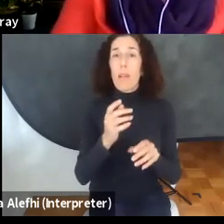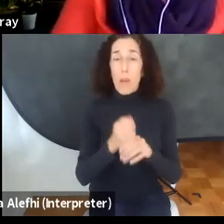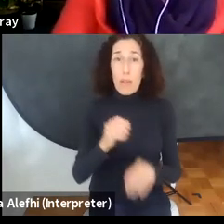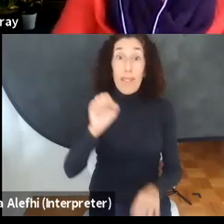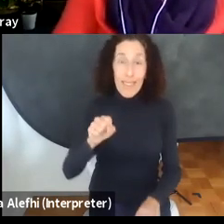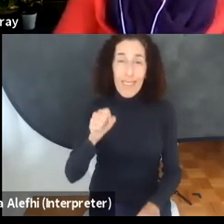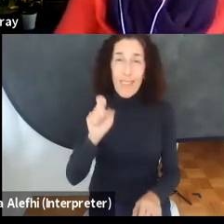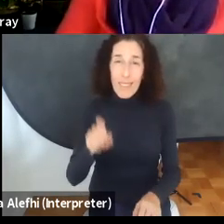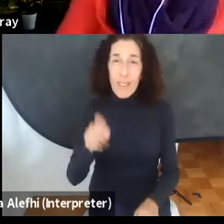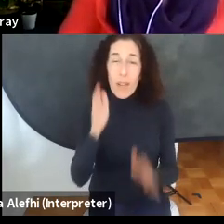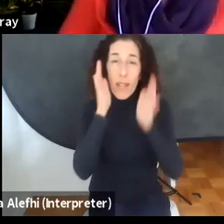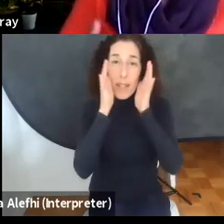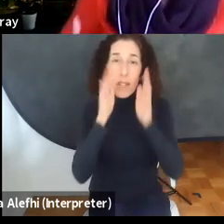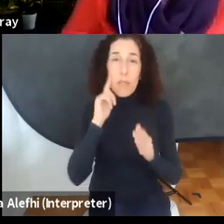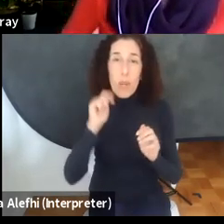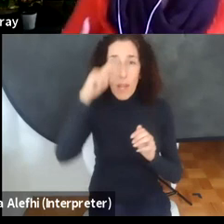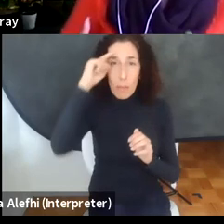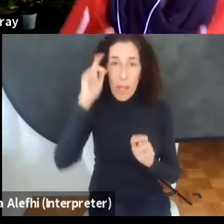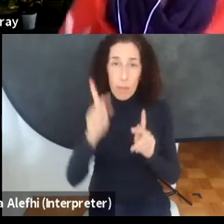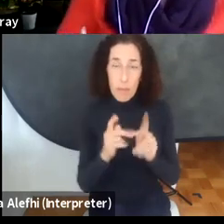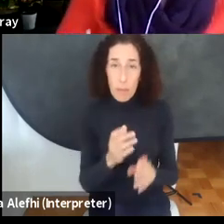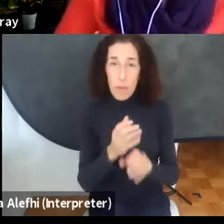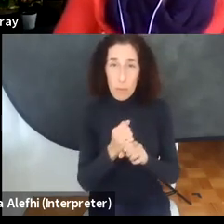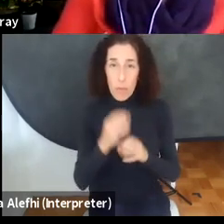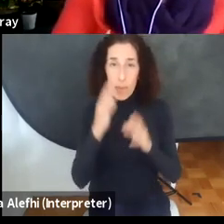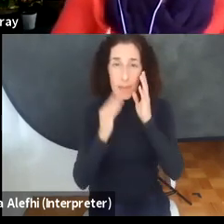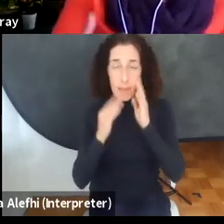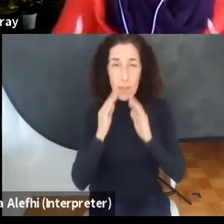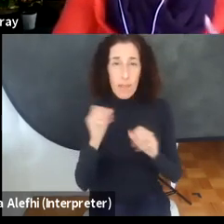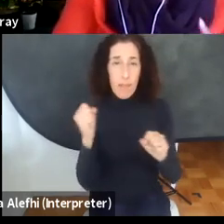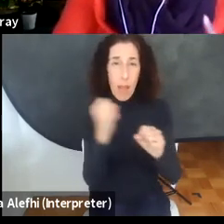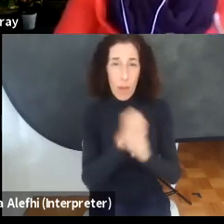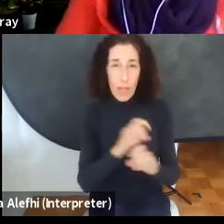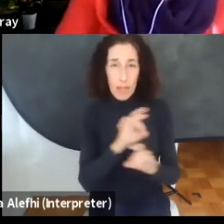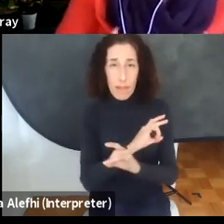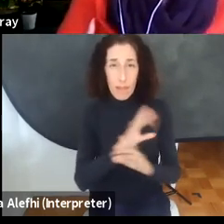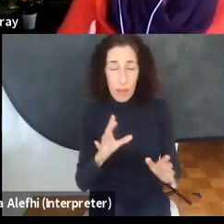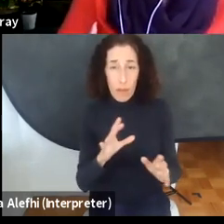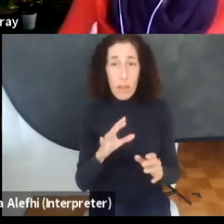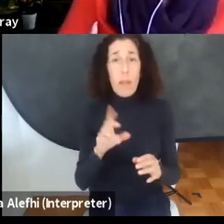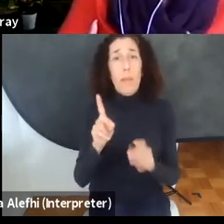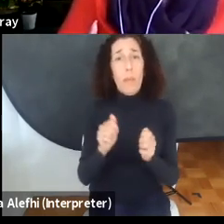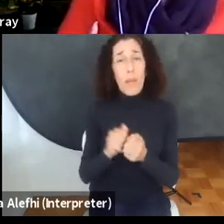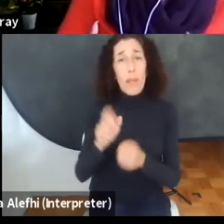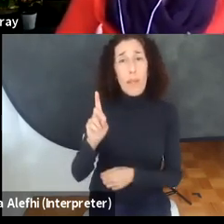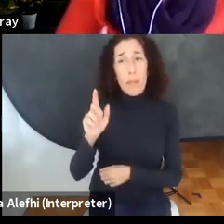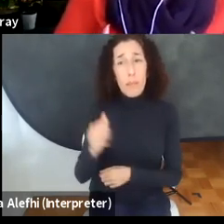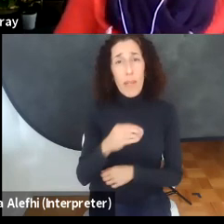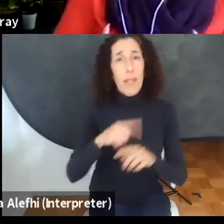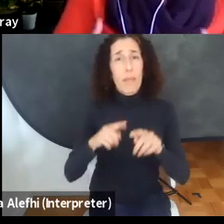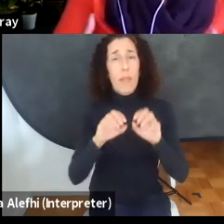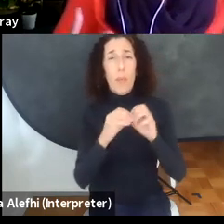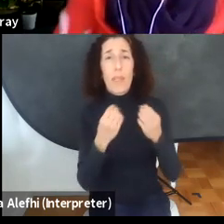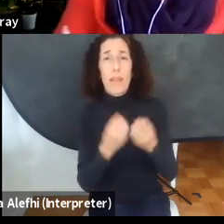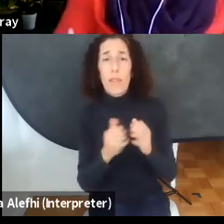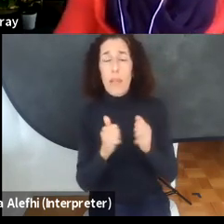including Black disabled folks, right? And it's created this sense of urgency around how individuals and organizations' ability to not